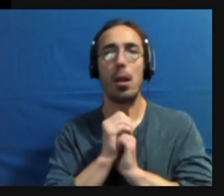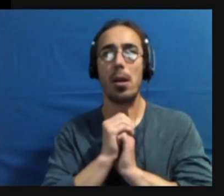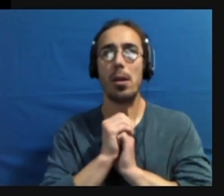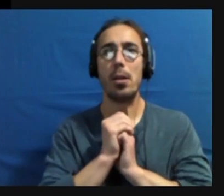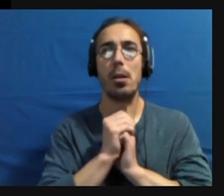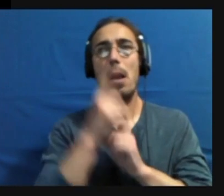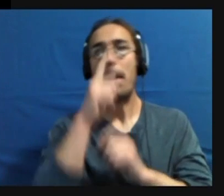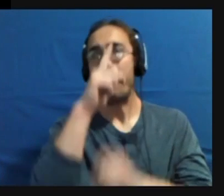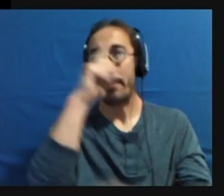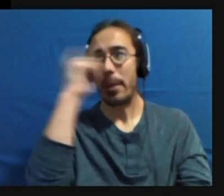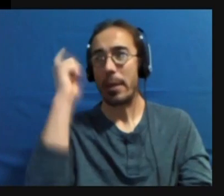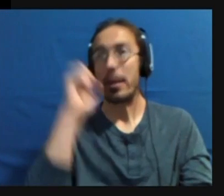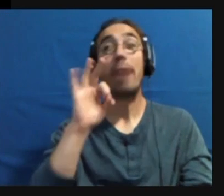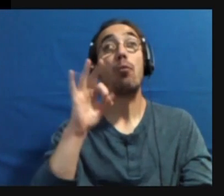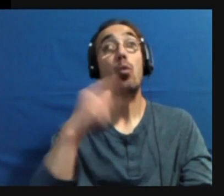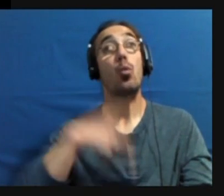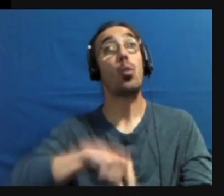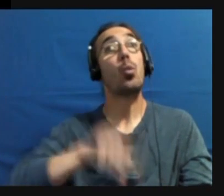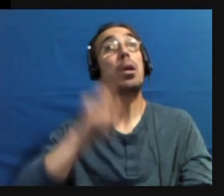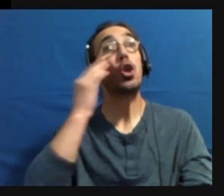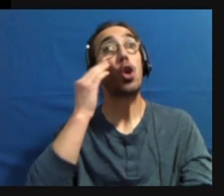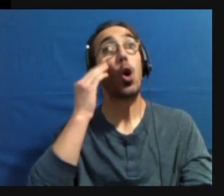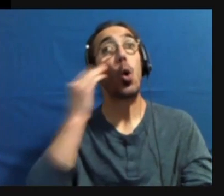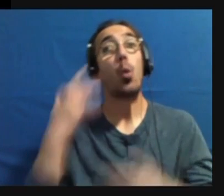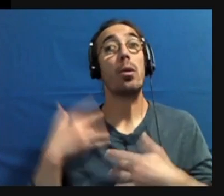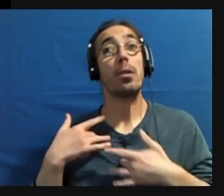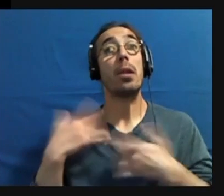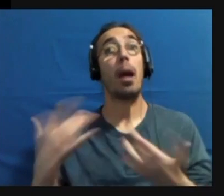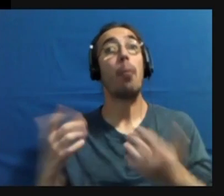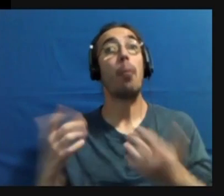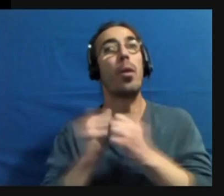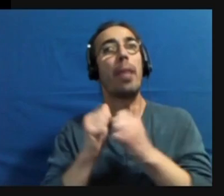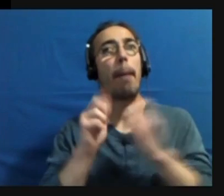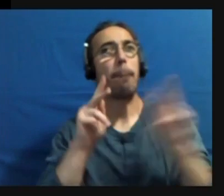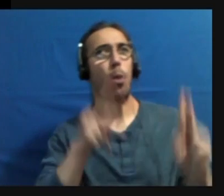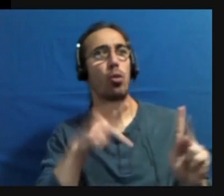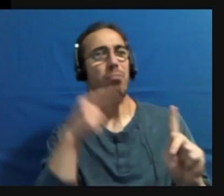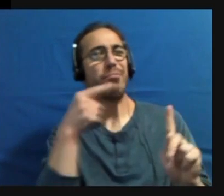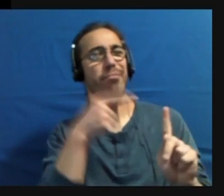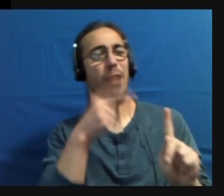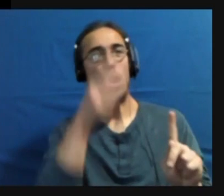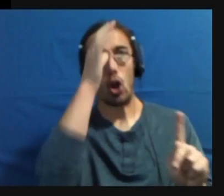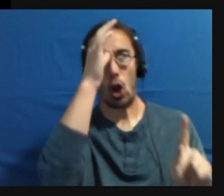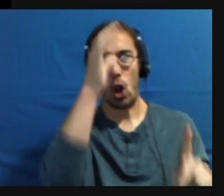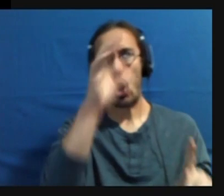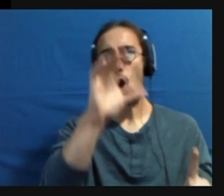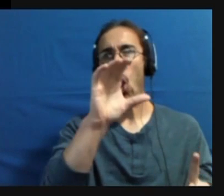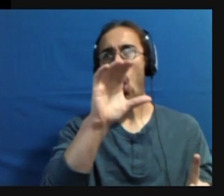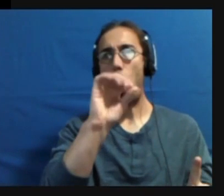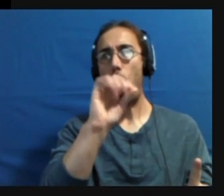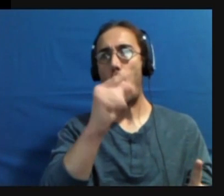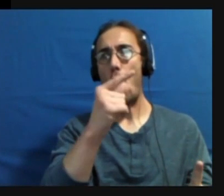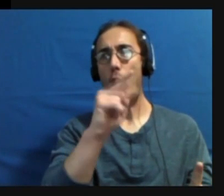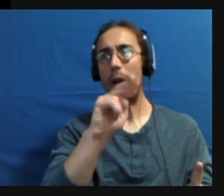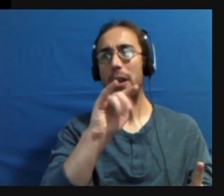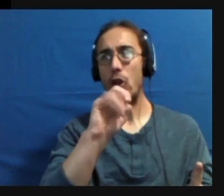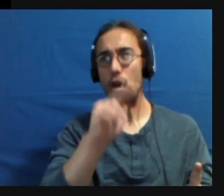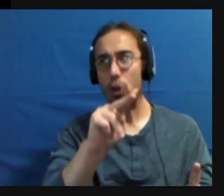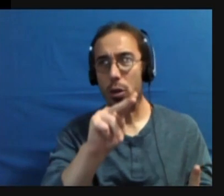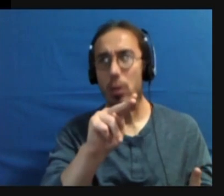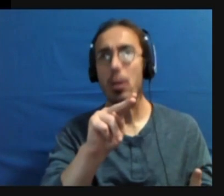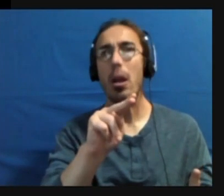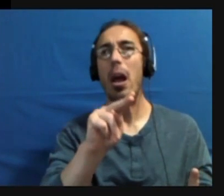Because if we know what is going on with a person's cognition and how that mismatches